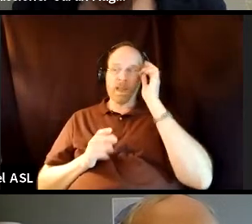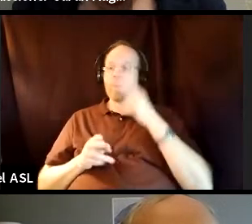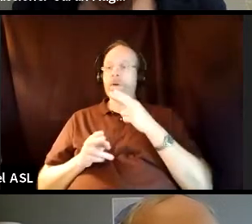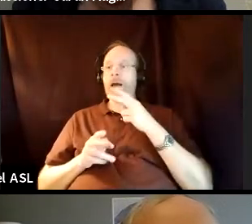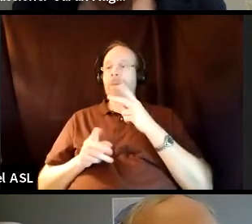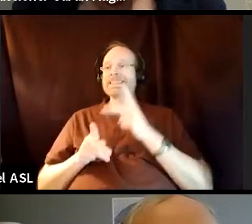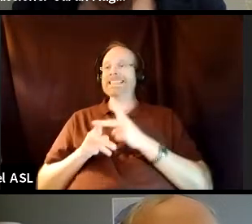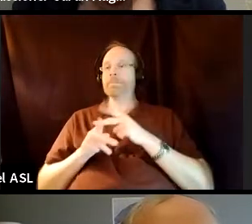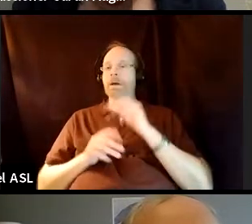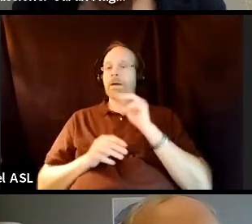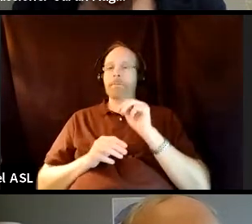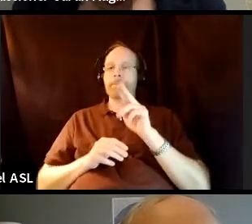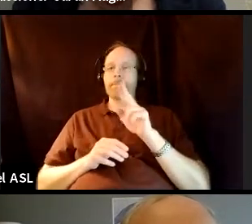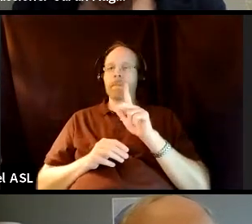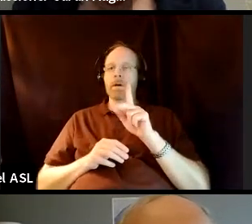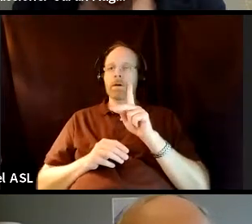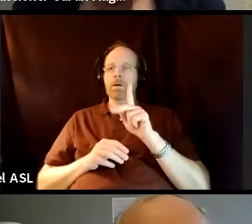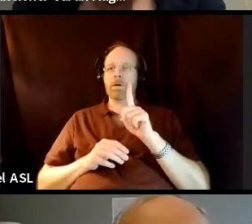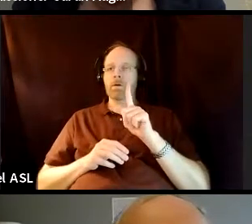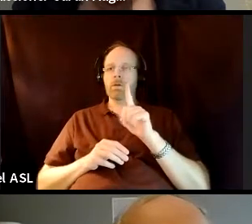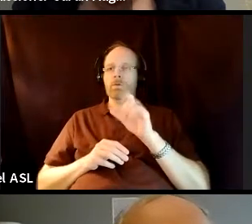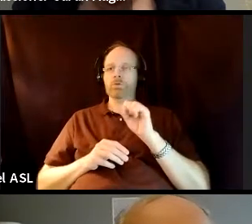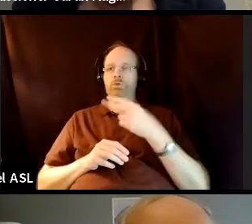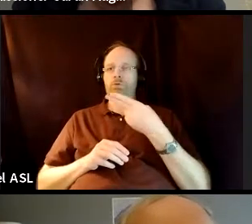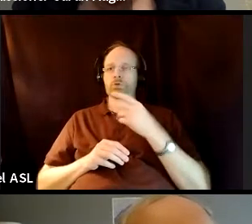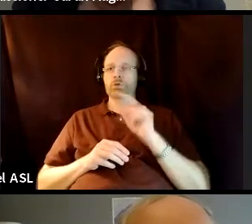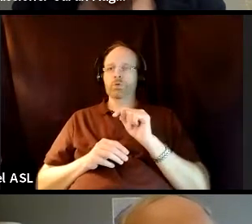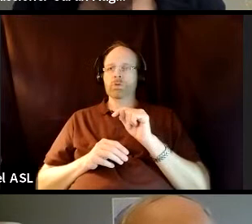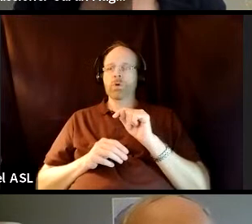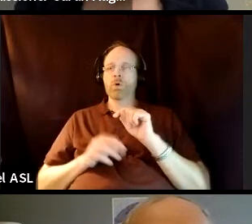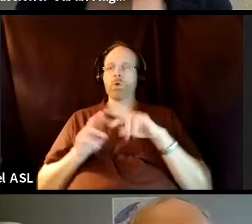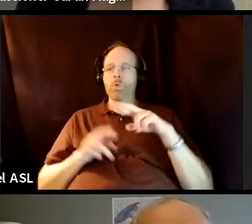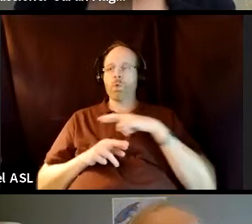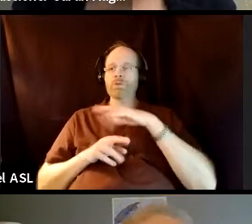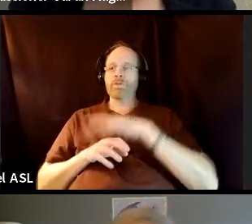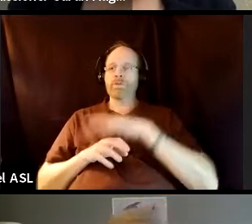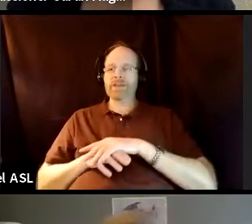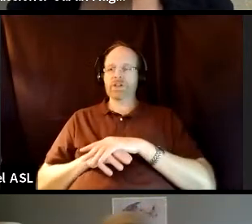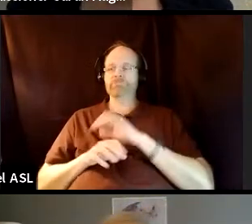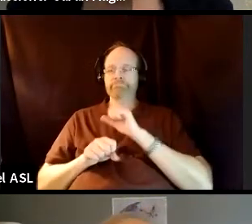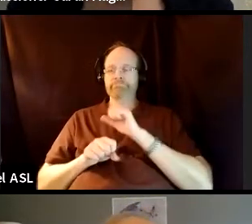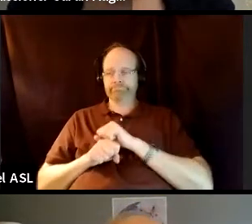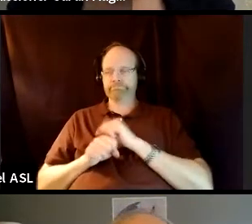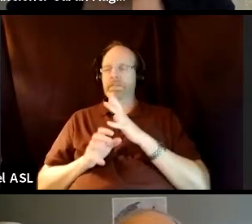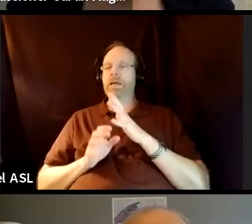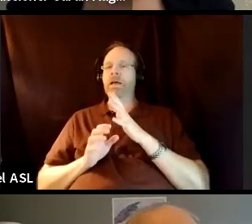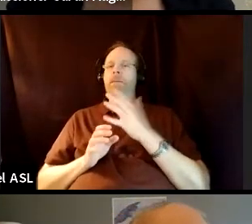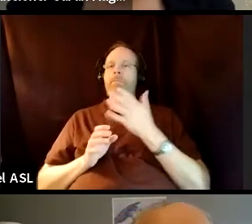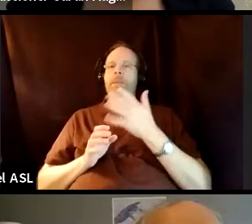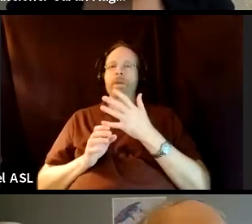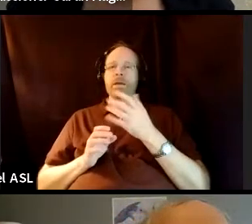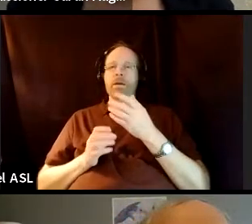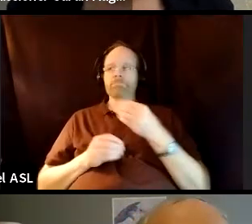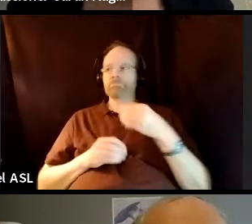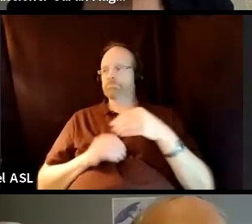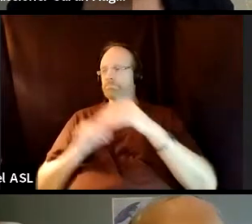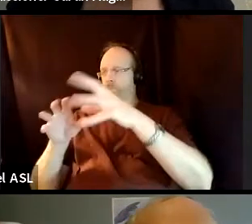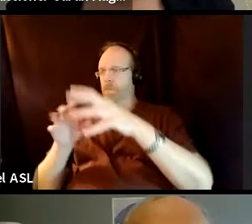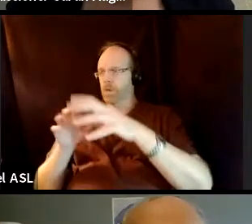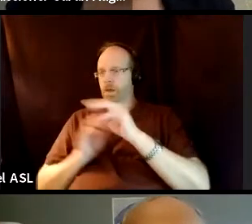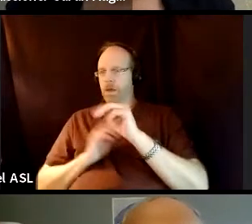intact and shave off a little bit down around McKenna and probably throw Mercer Island out the